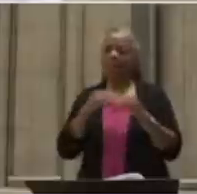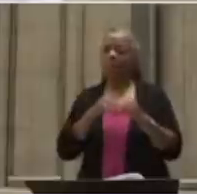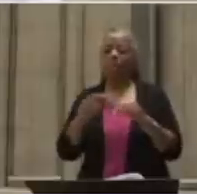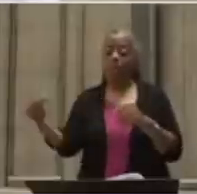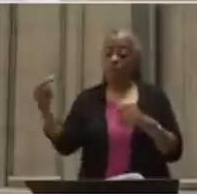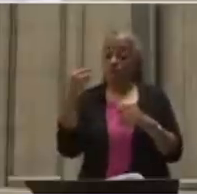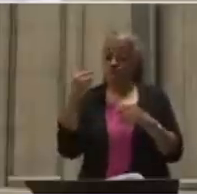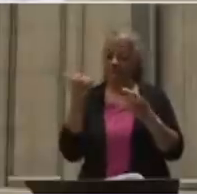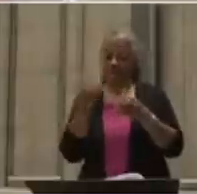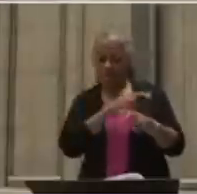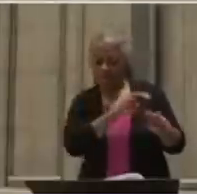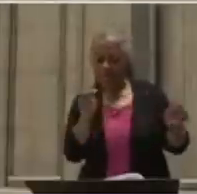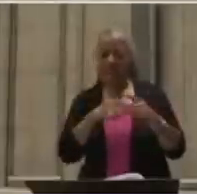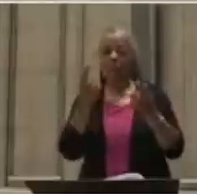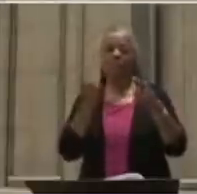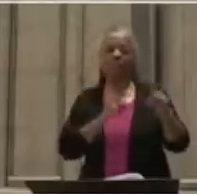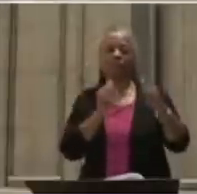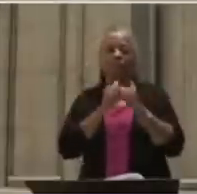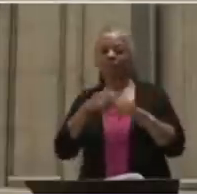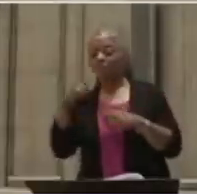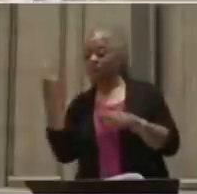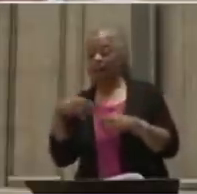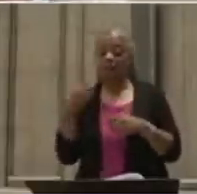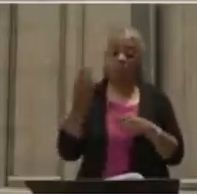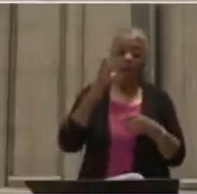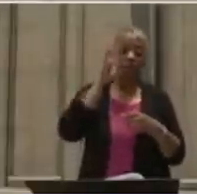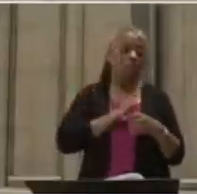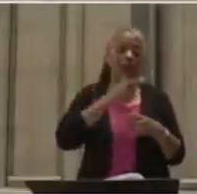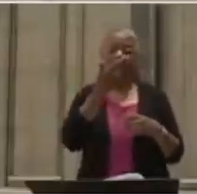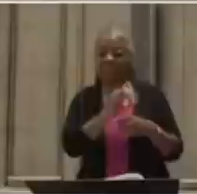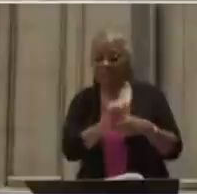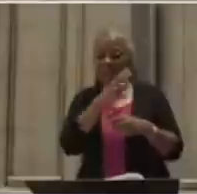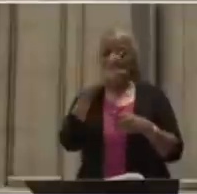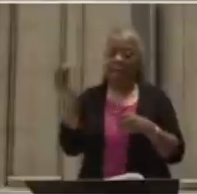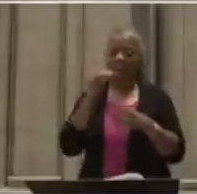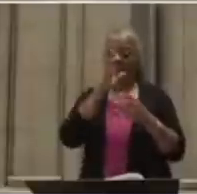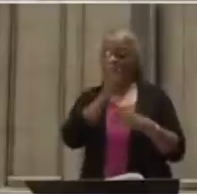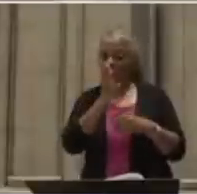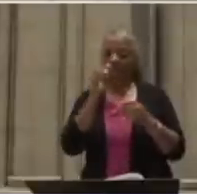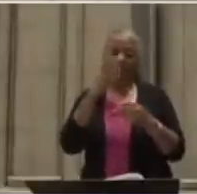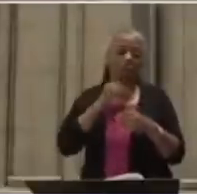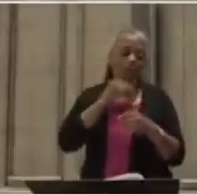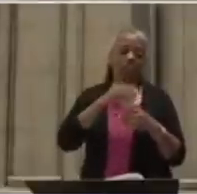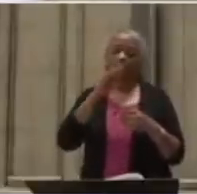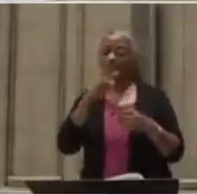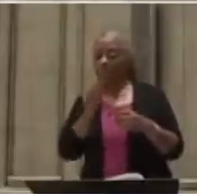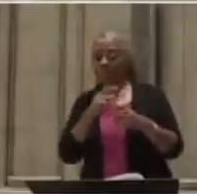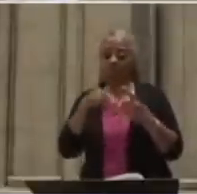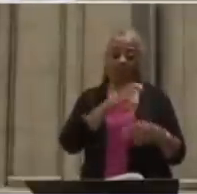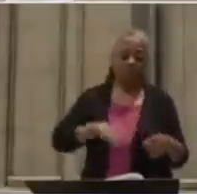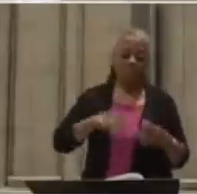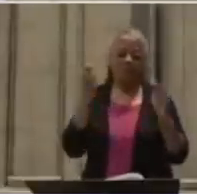me, at the streams that are coming together, the black and the white and the brown and the gay and the straight and the Jews and the Muslims and the